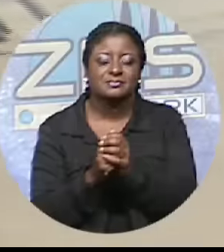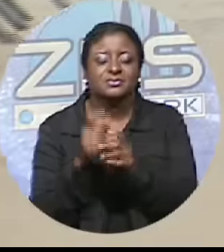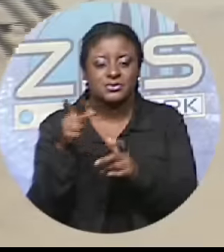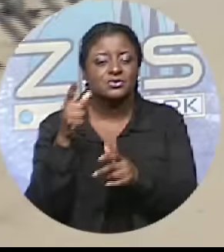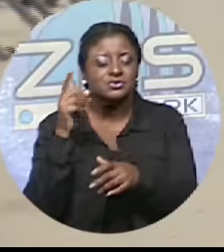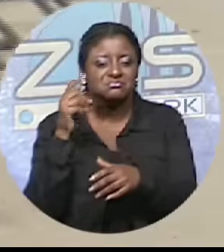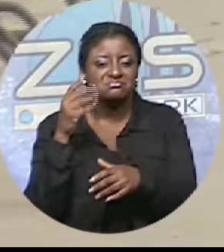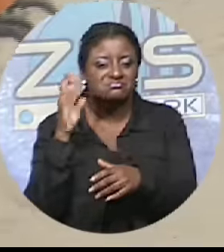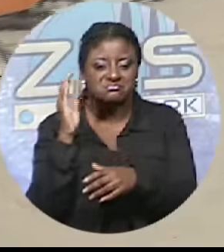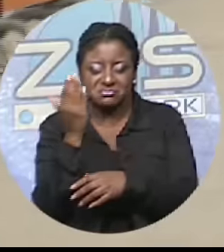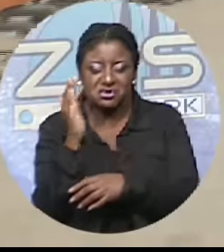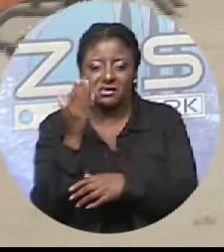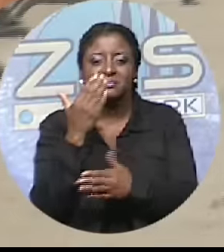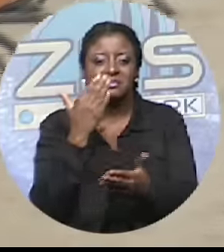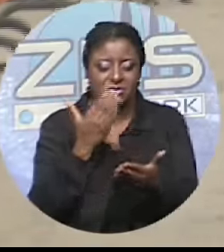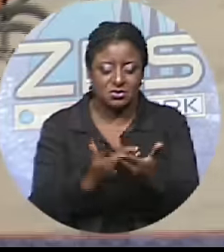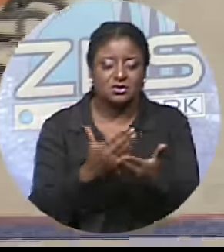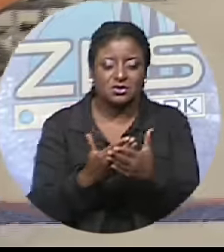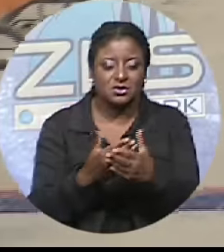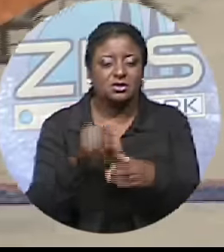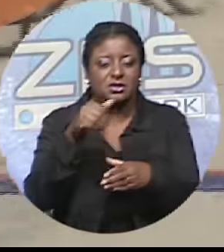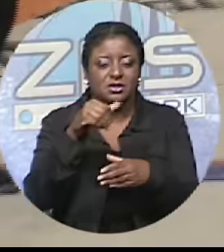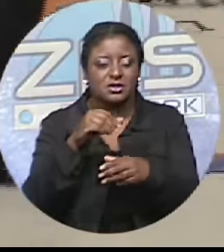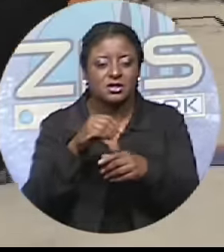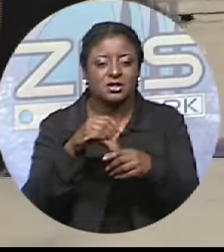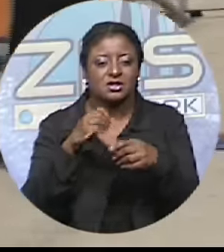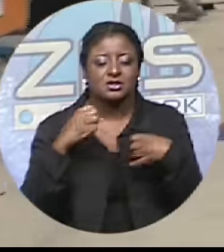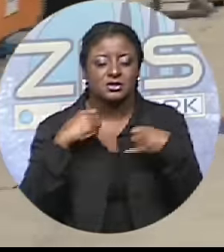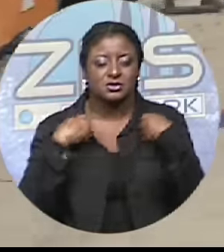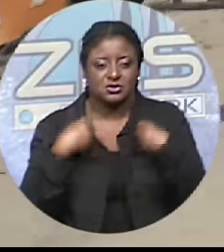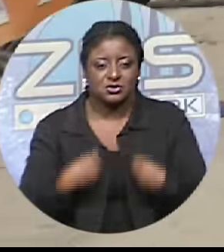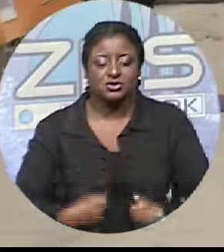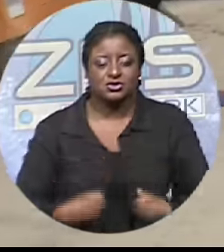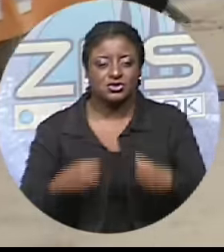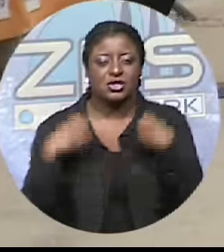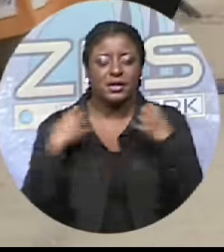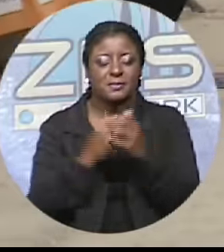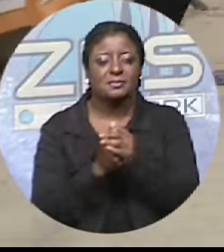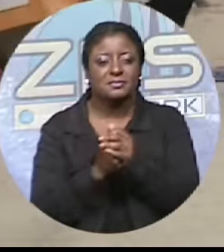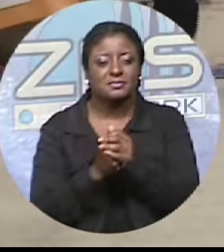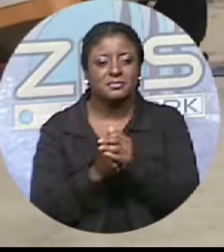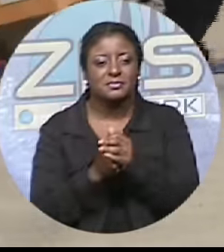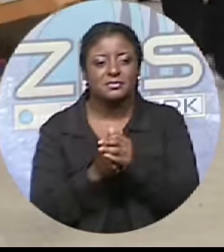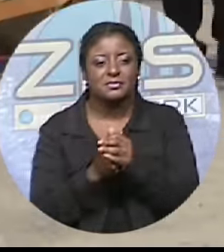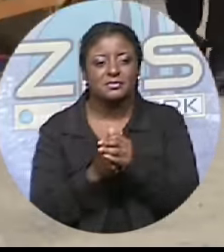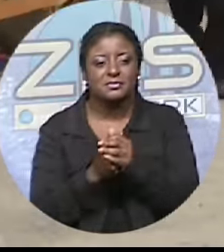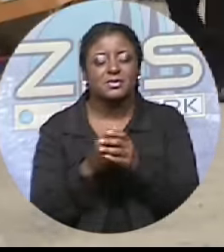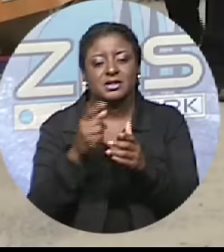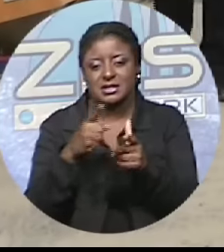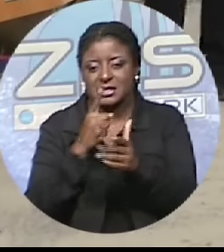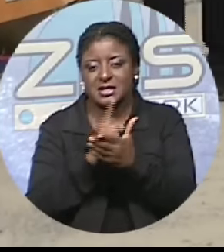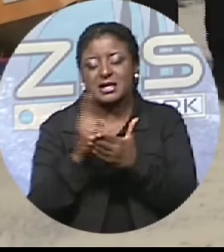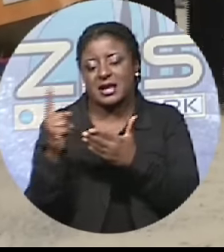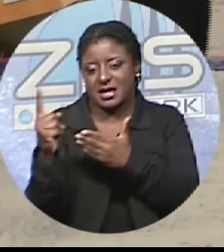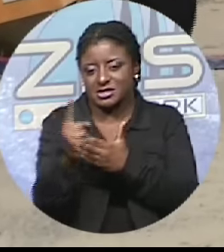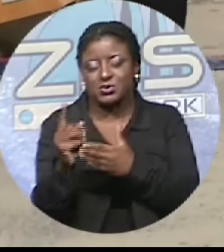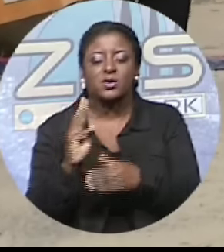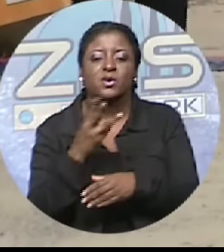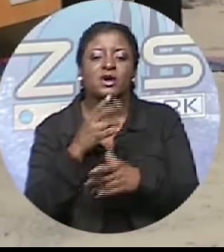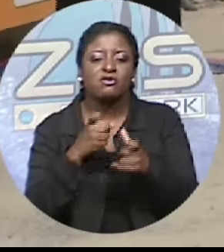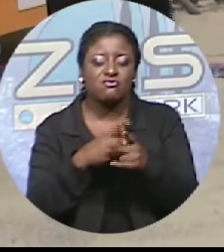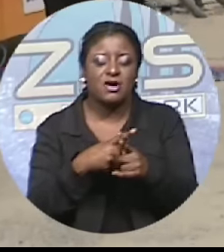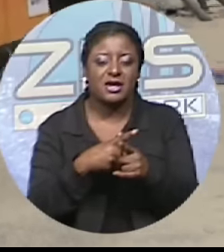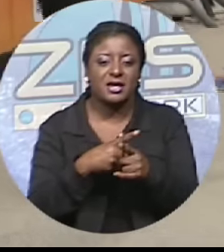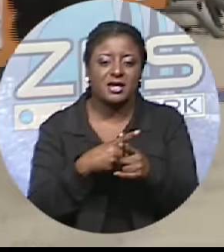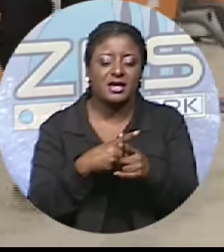good shape. Was it difficult? Was it hard? No, I was managing the race because next week we are running the half marathon in Miami.